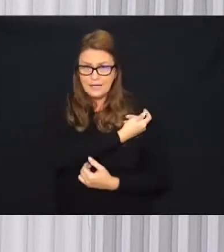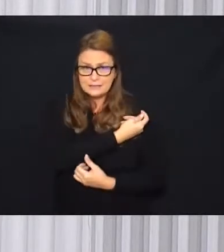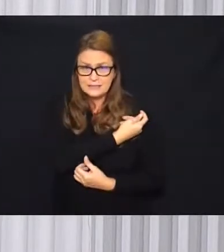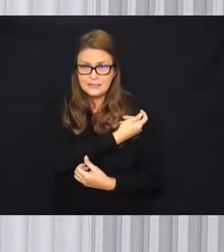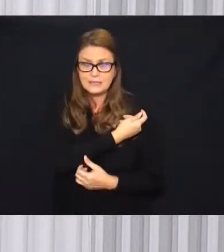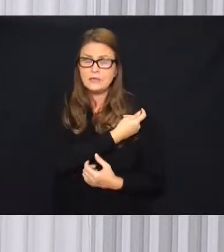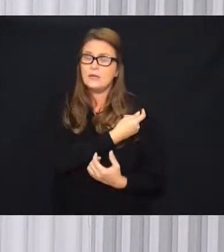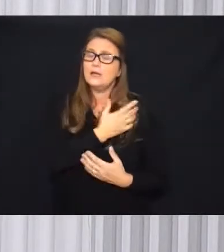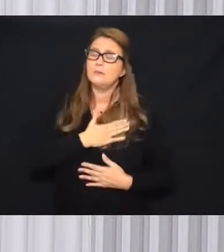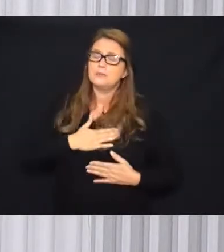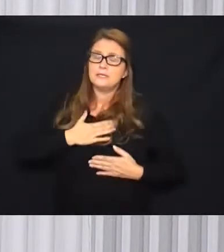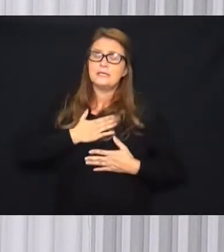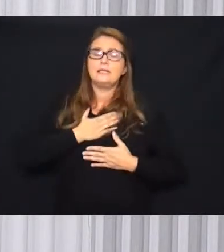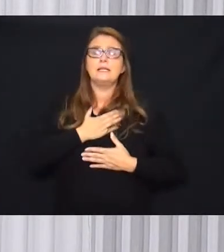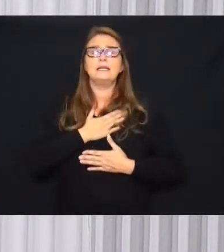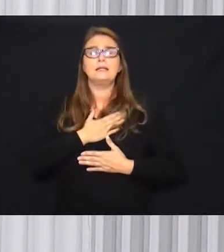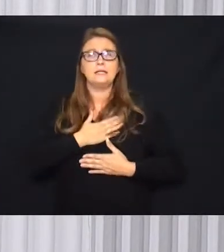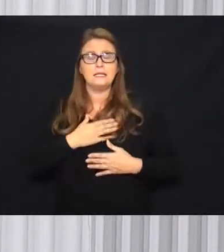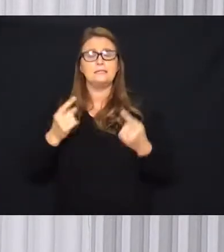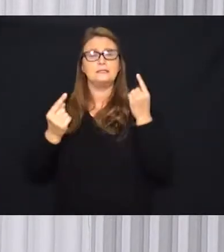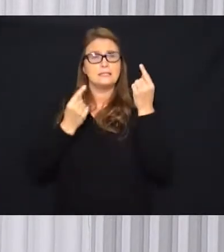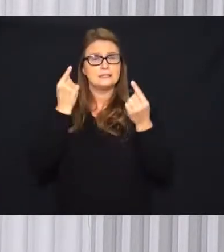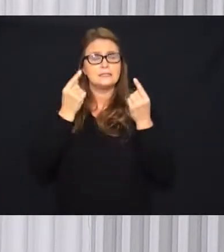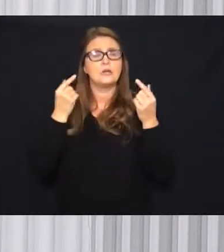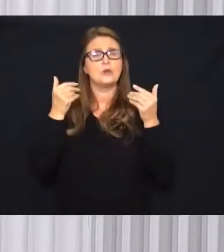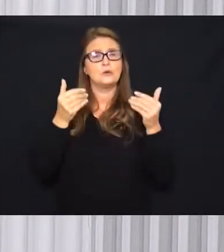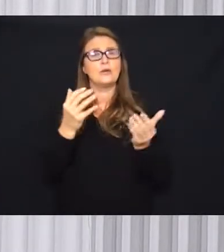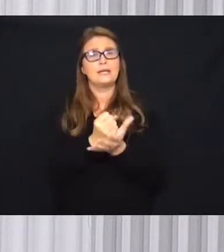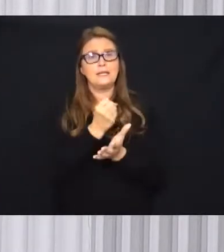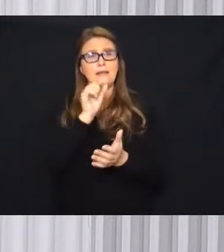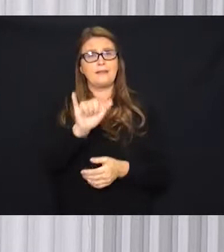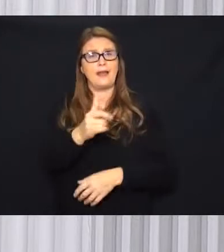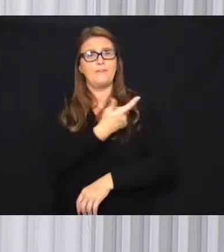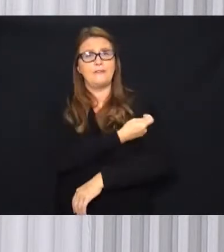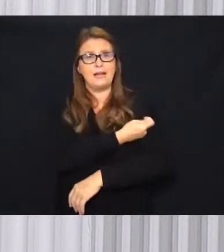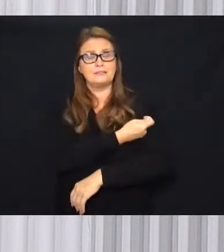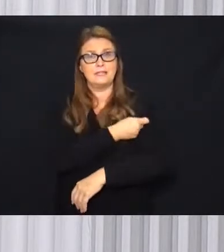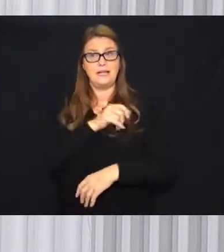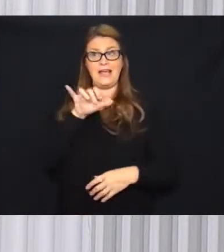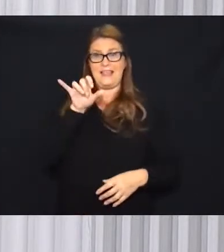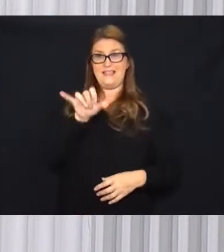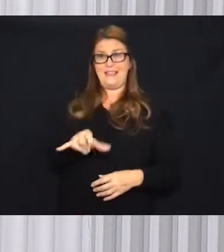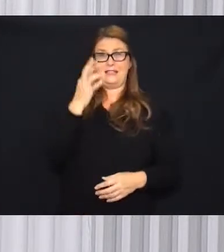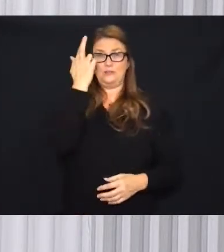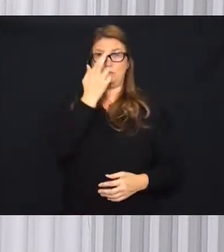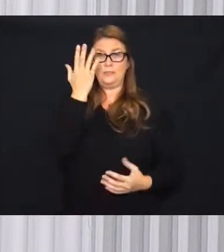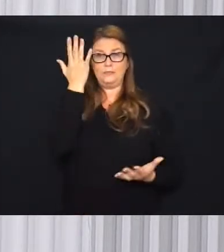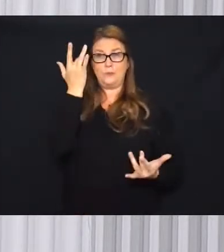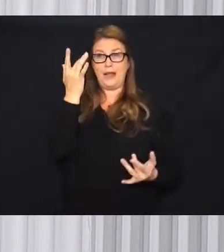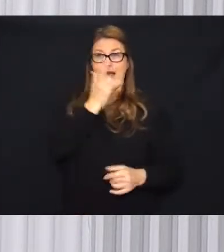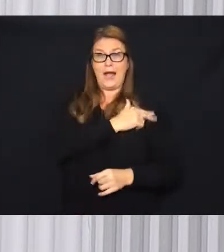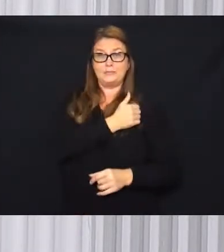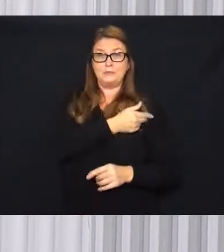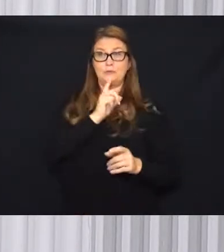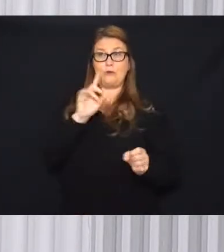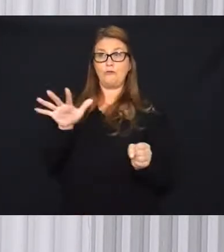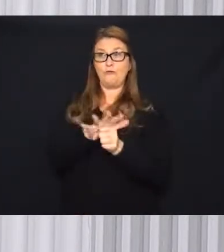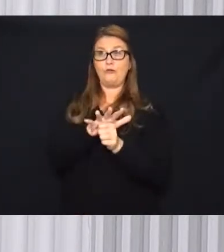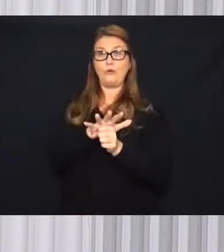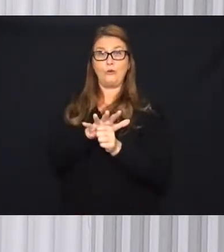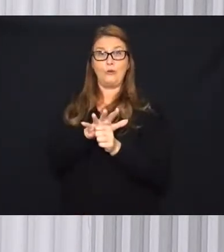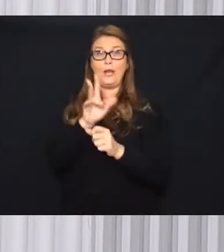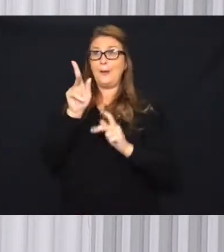consider getting vaccinated. We know that that makes up the bulk of our hospitalizations, and those who